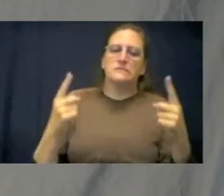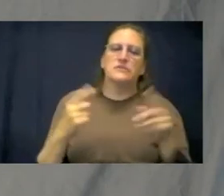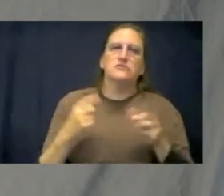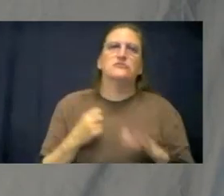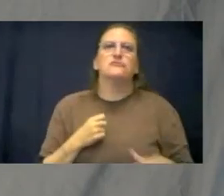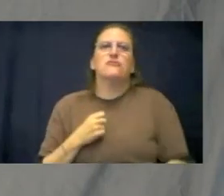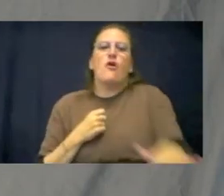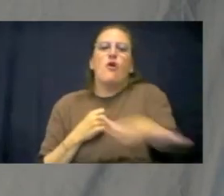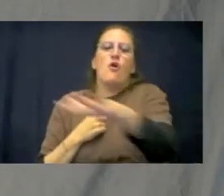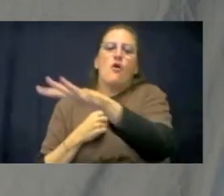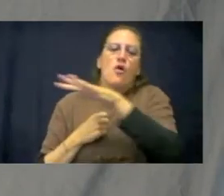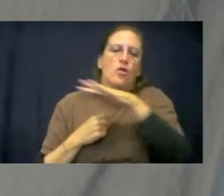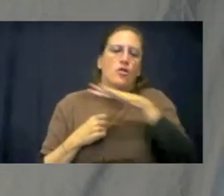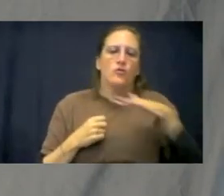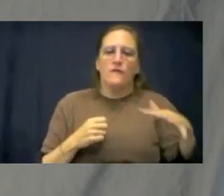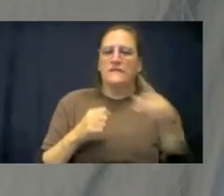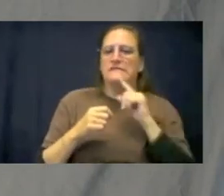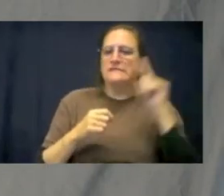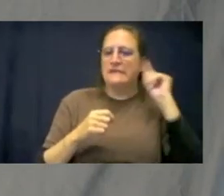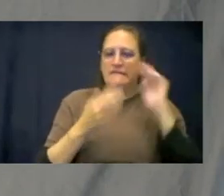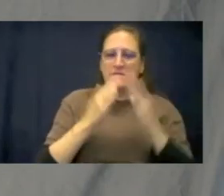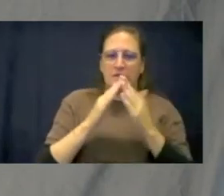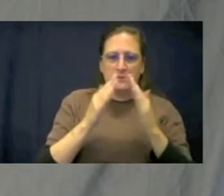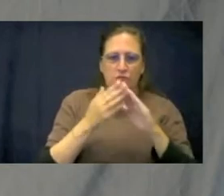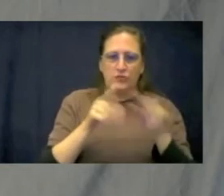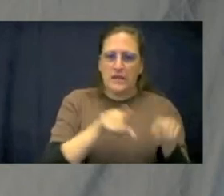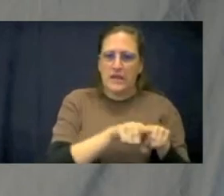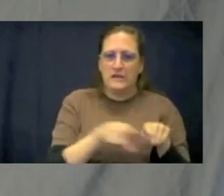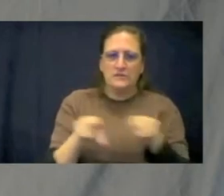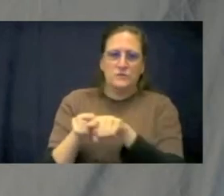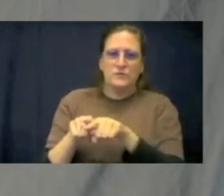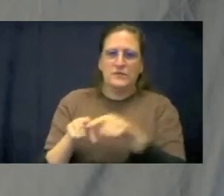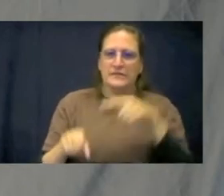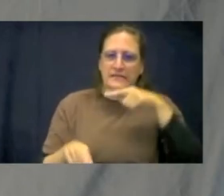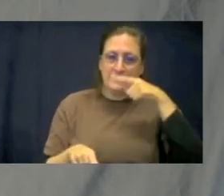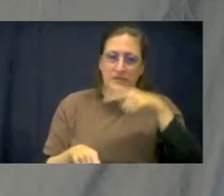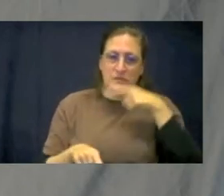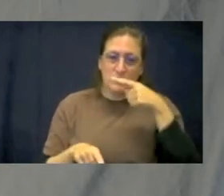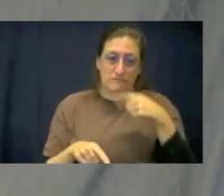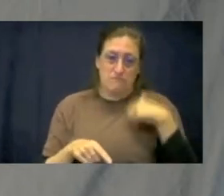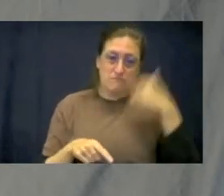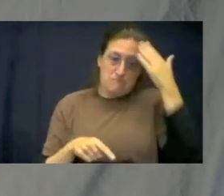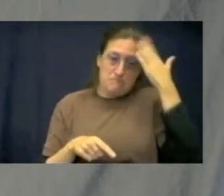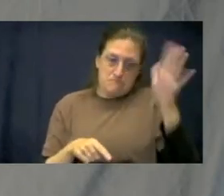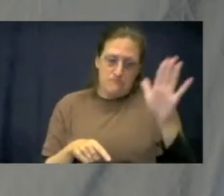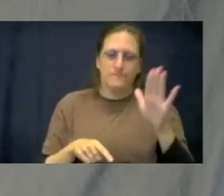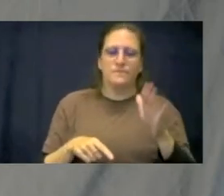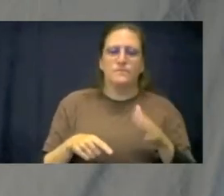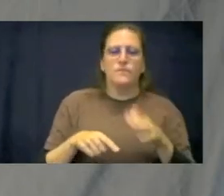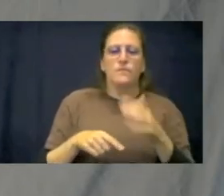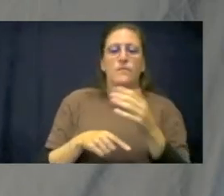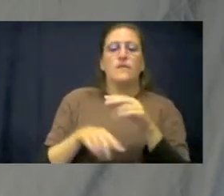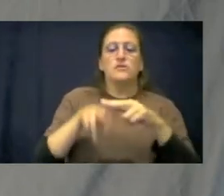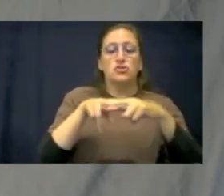nun says, "Oh, that's okay. My name's Frank, and this is my Halloween costume."